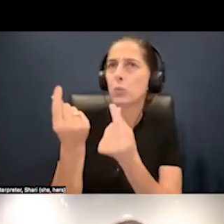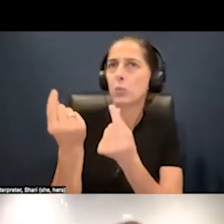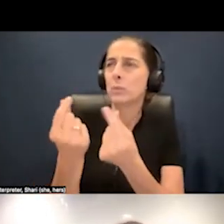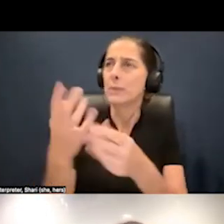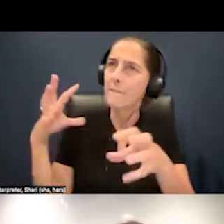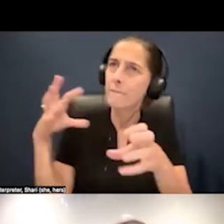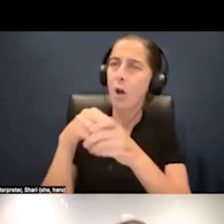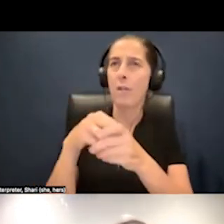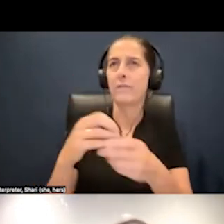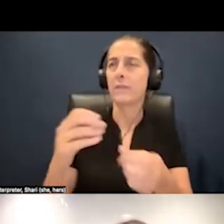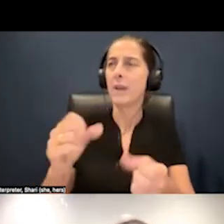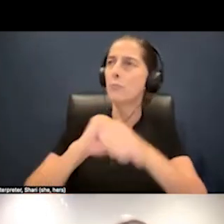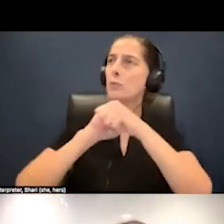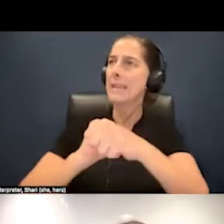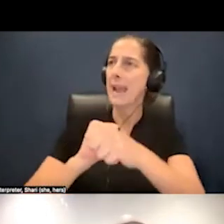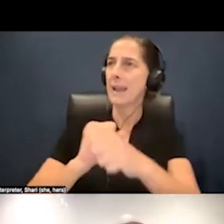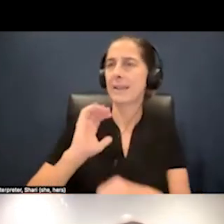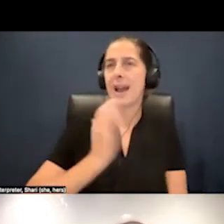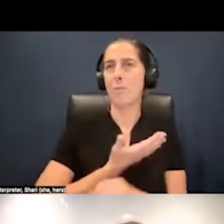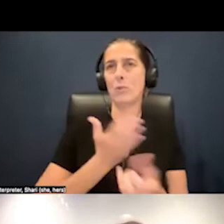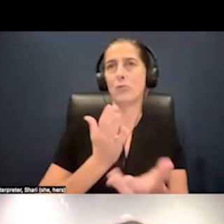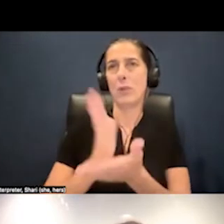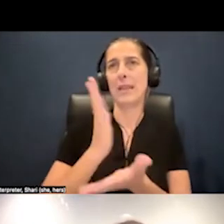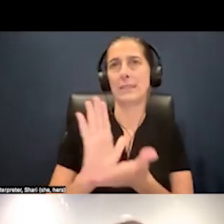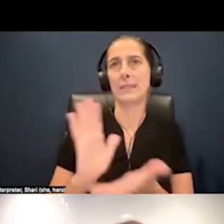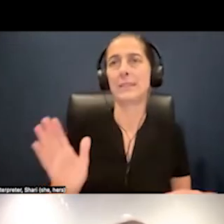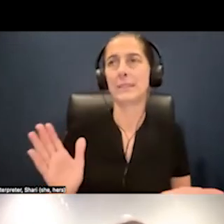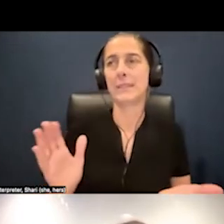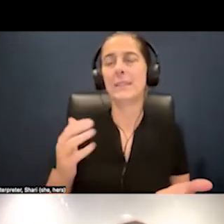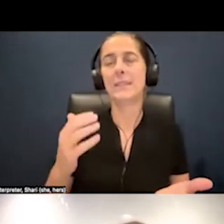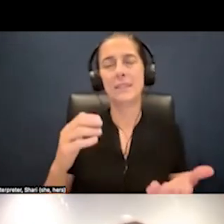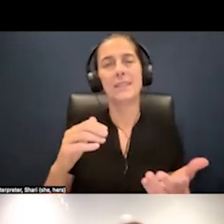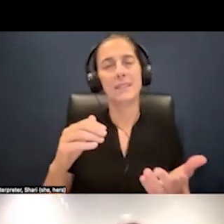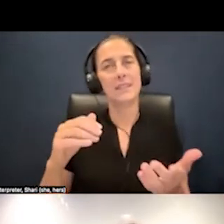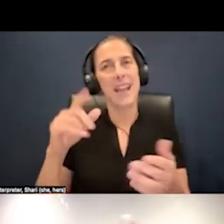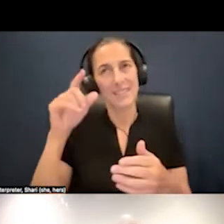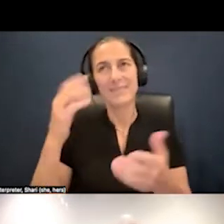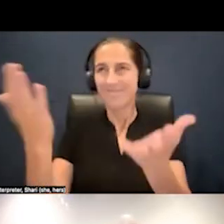ever. We need everyone in this work together.